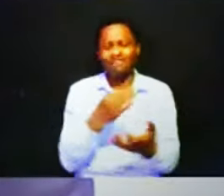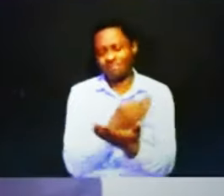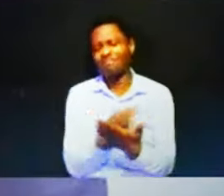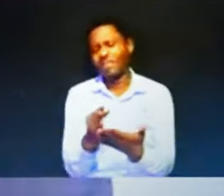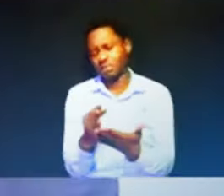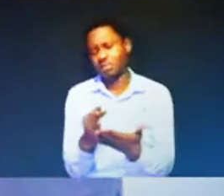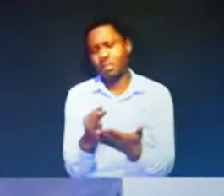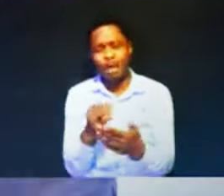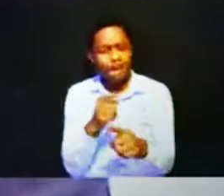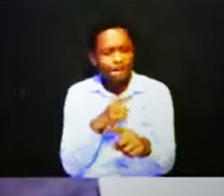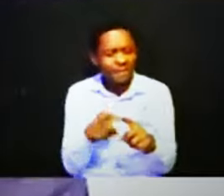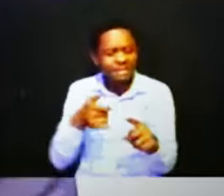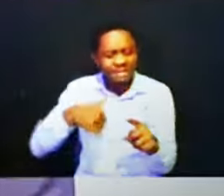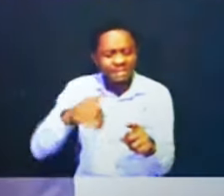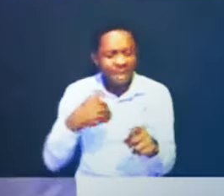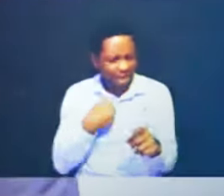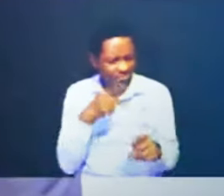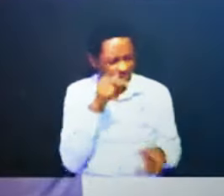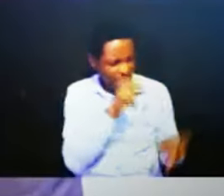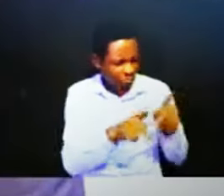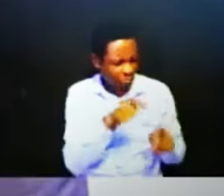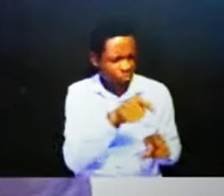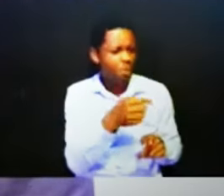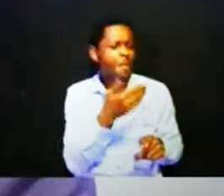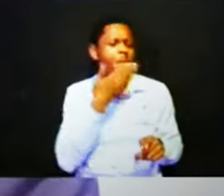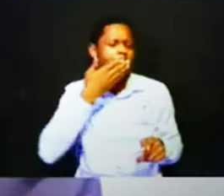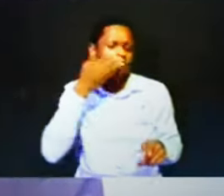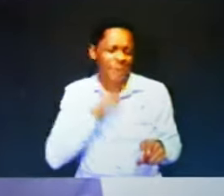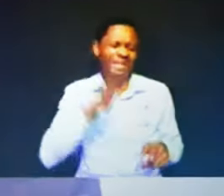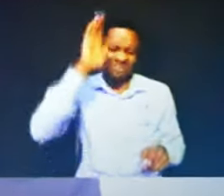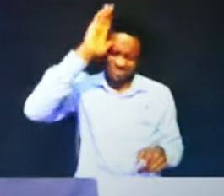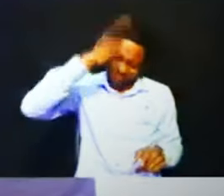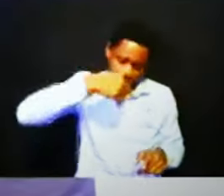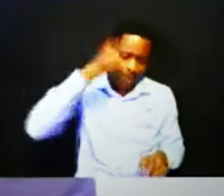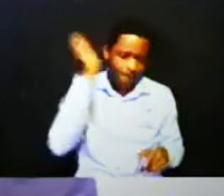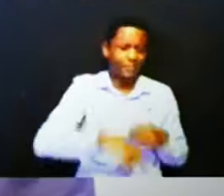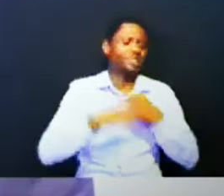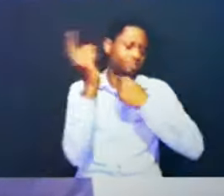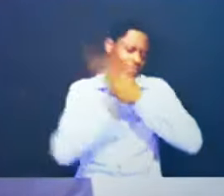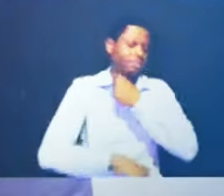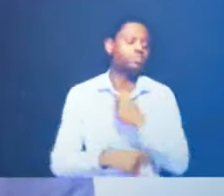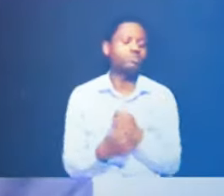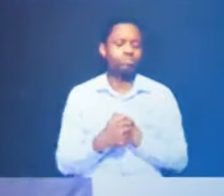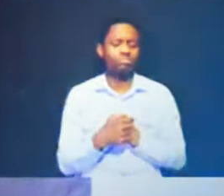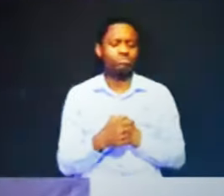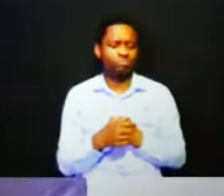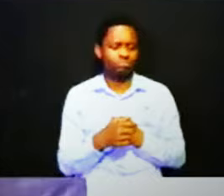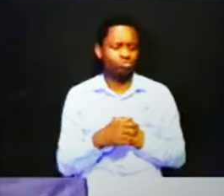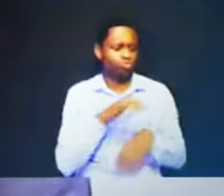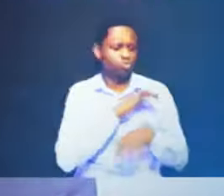some Alexanders that you still need to discipline. Some may be our